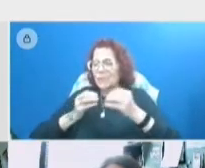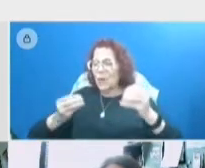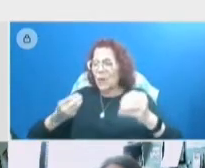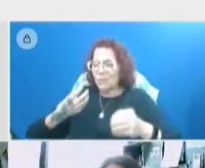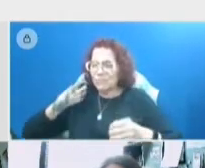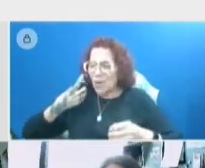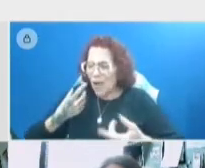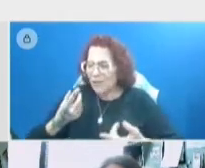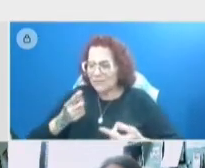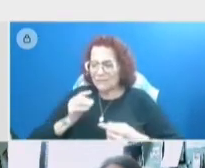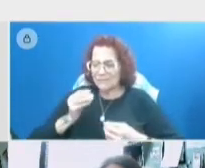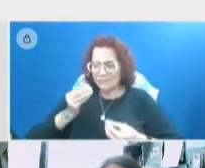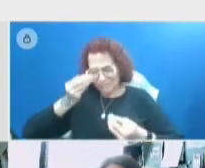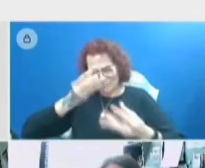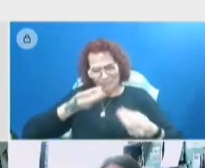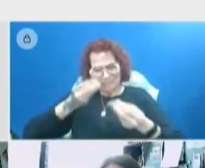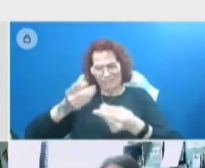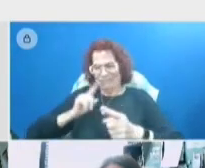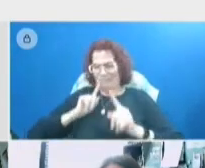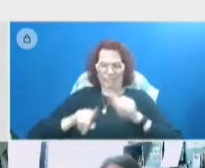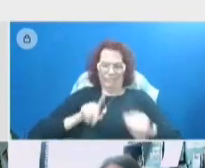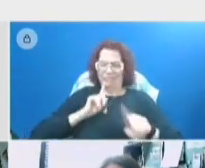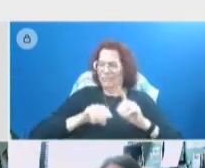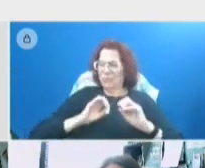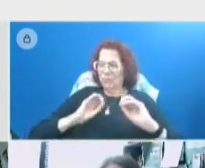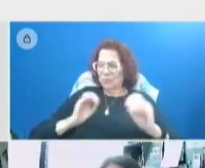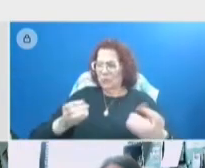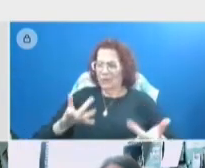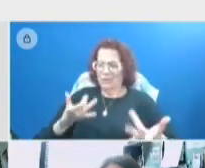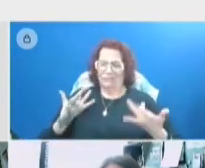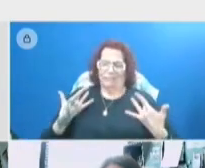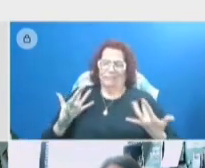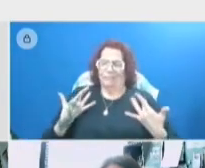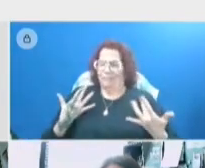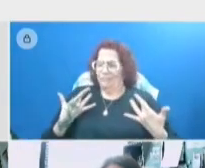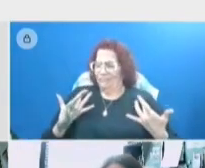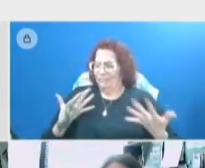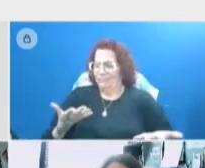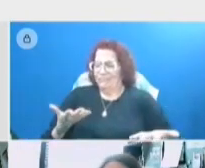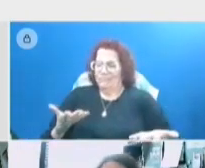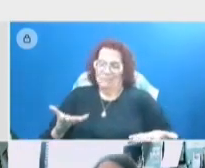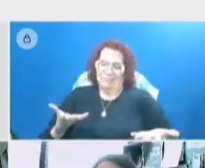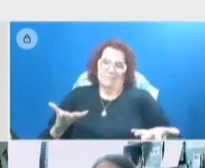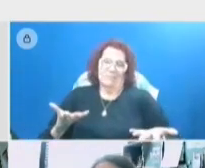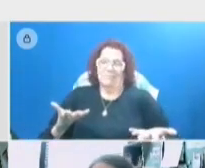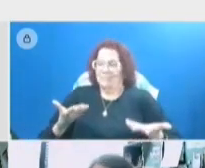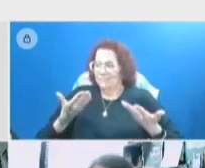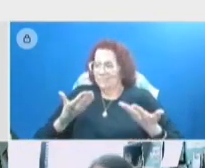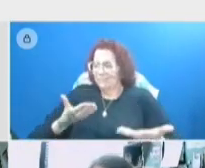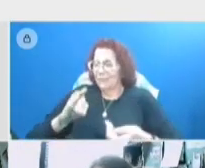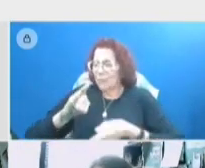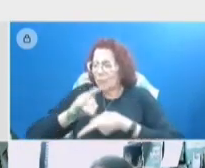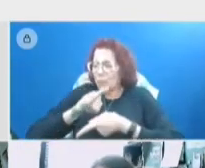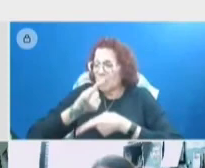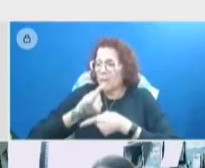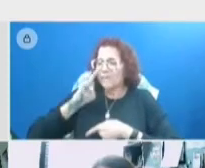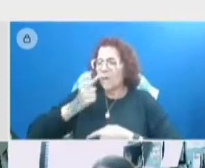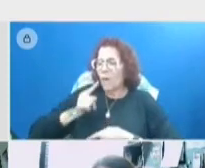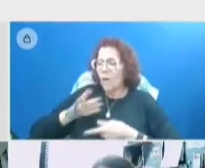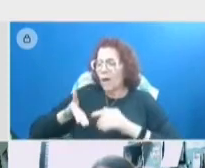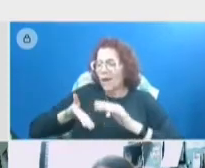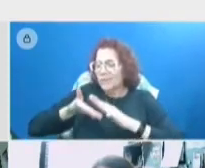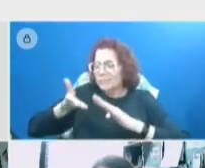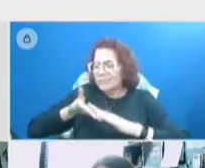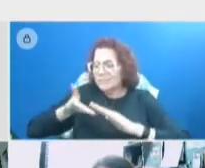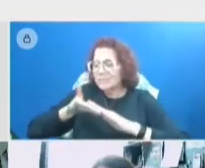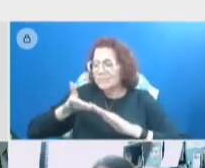and that's just no way to govern, especially in an environment where there